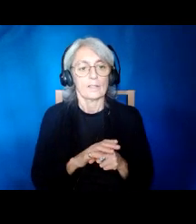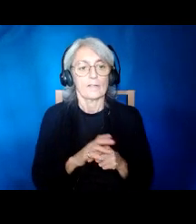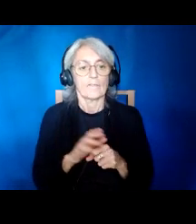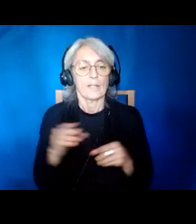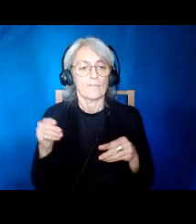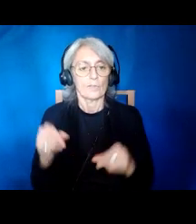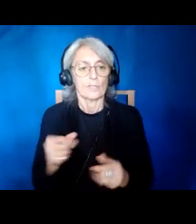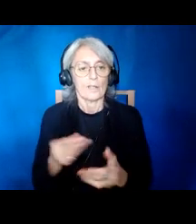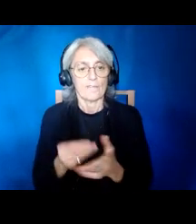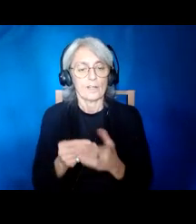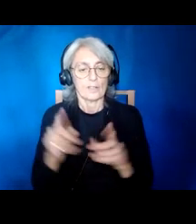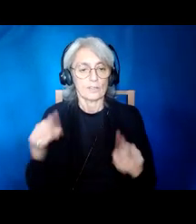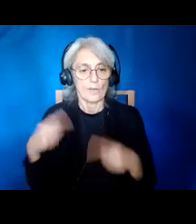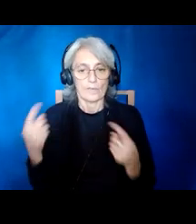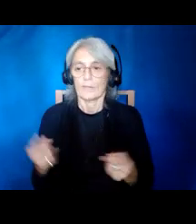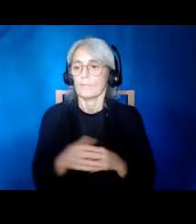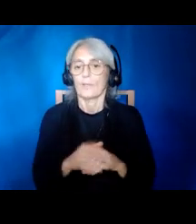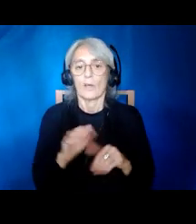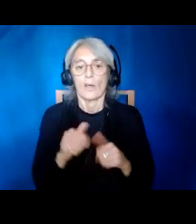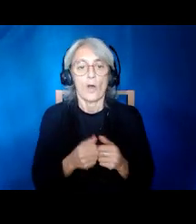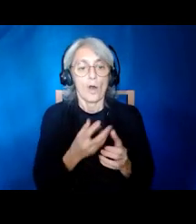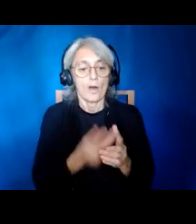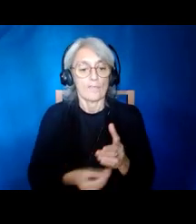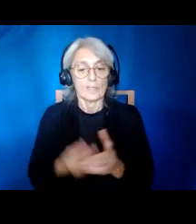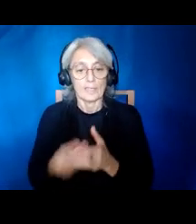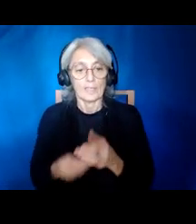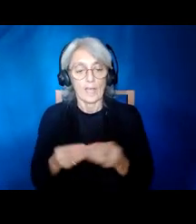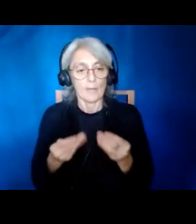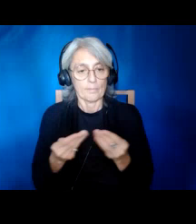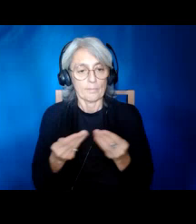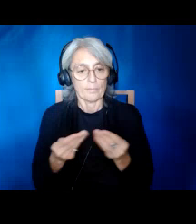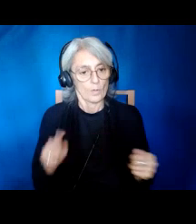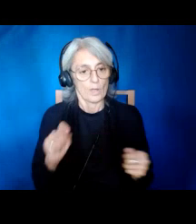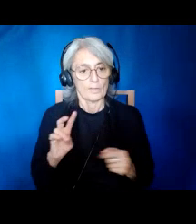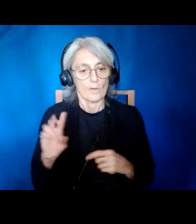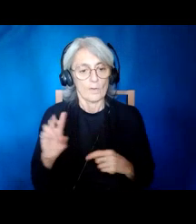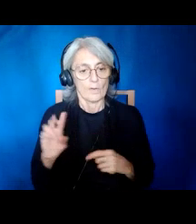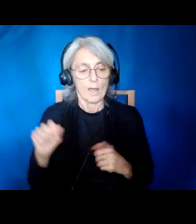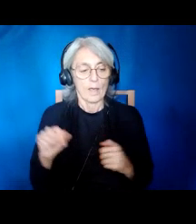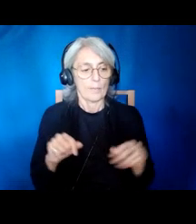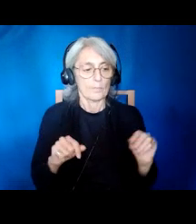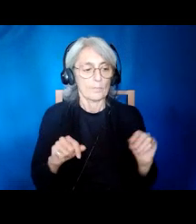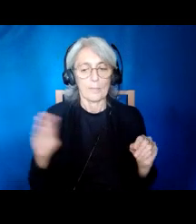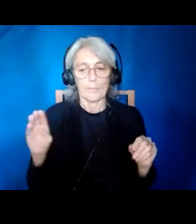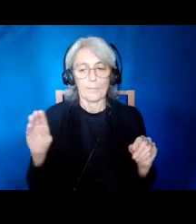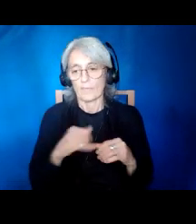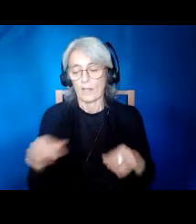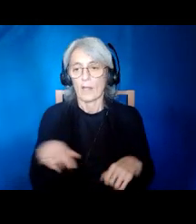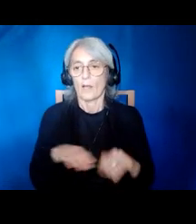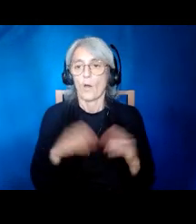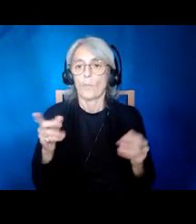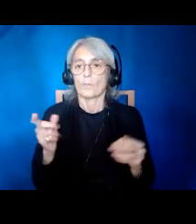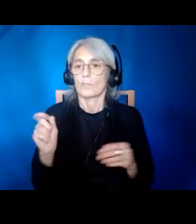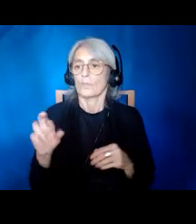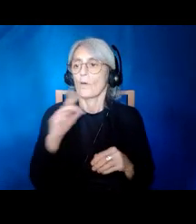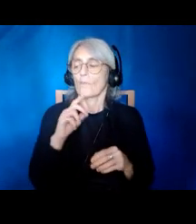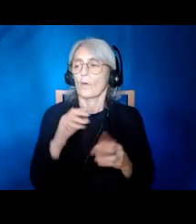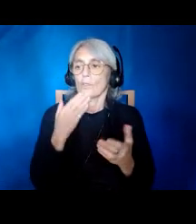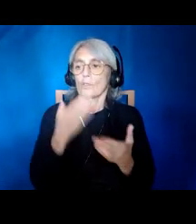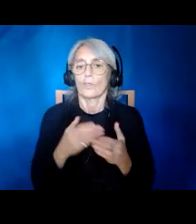It resolves all identified funding gaps for the 171-mile Merced to Bakersfield line and opens the door for meaningful